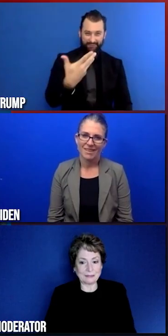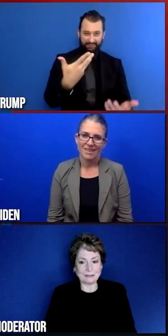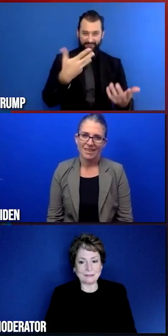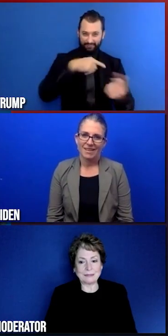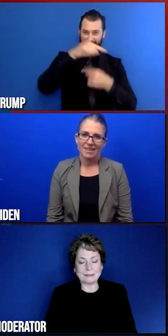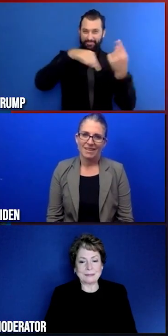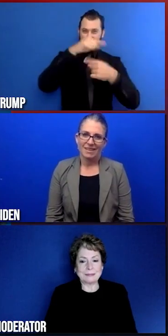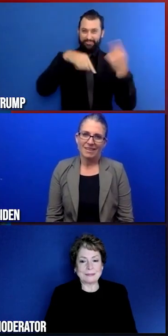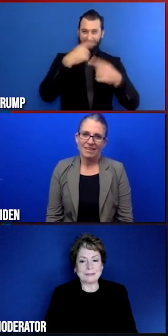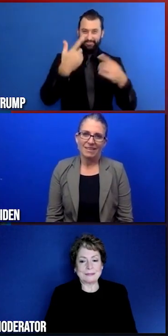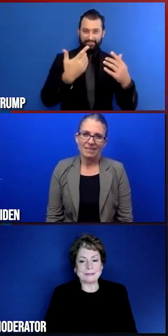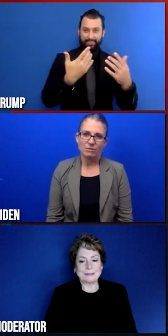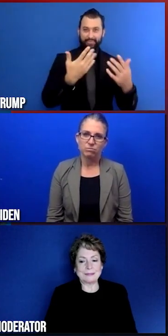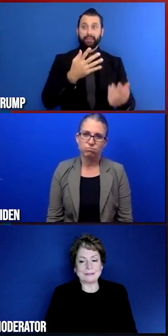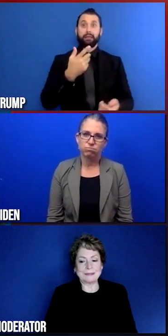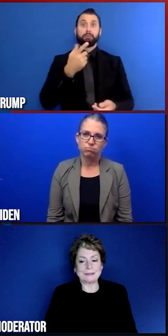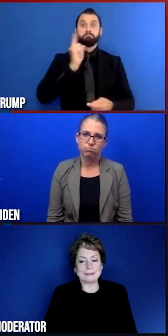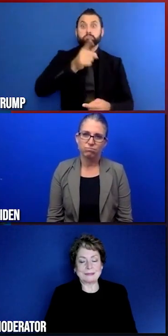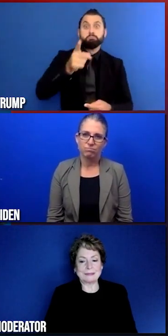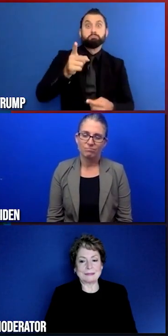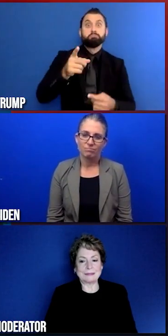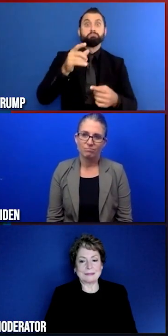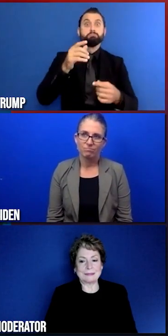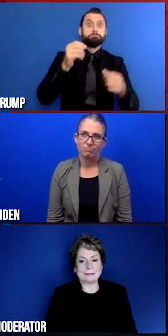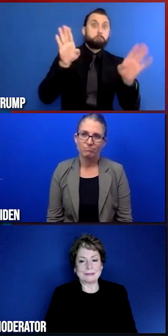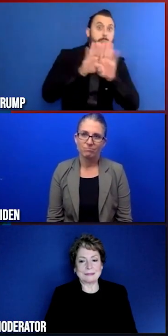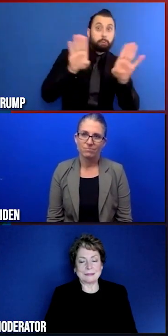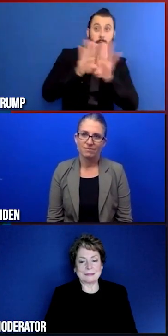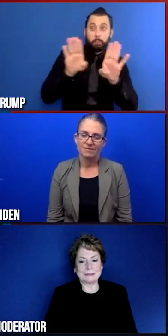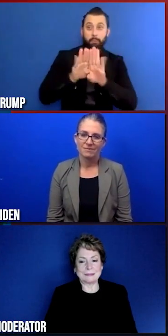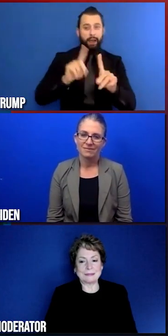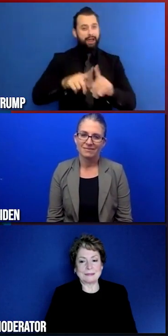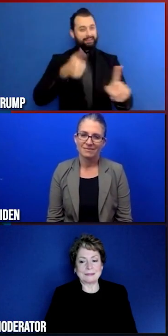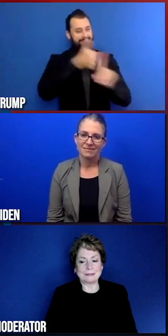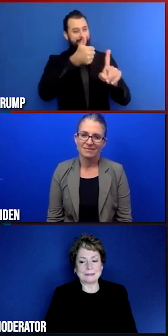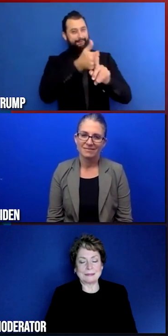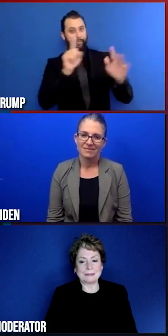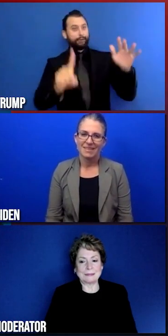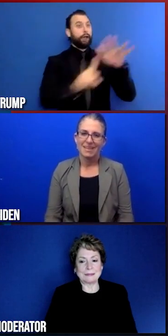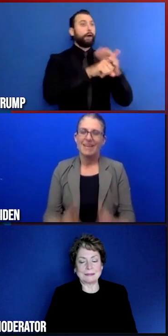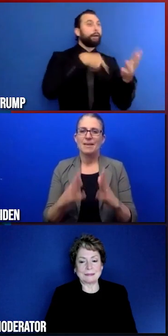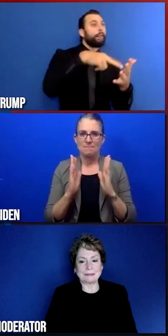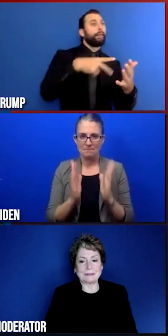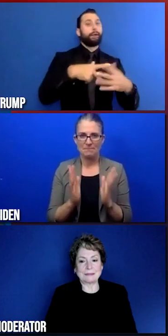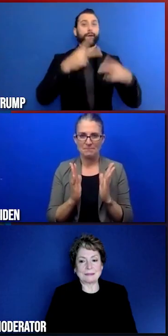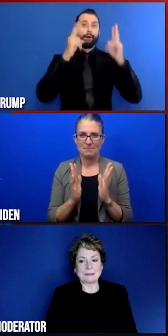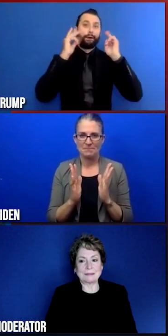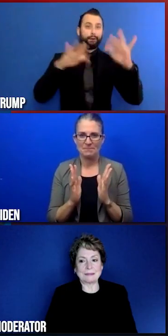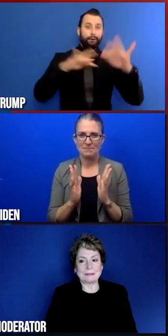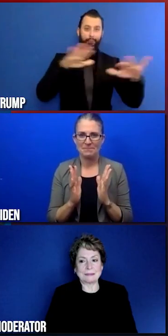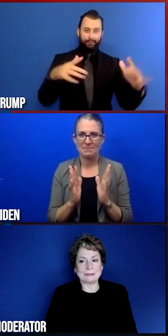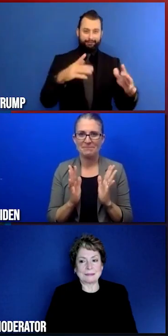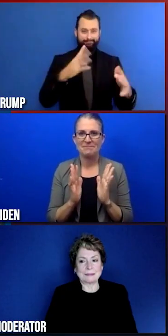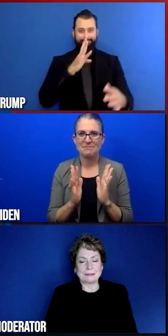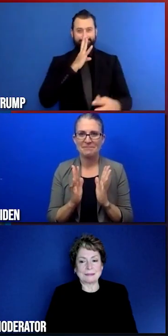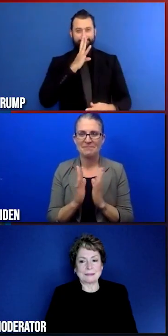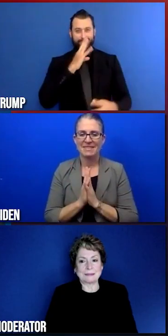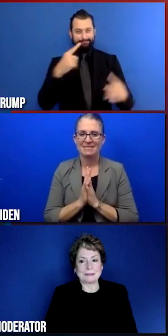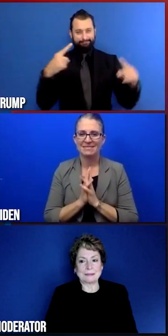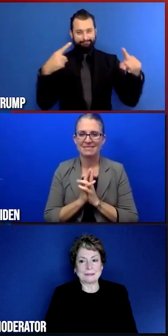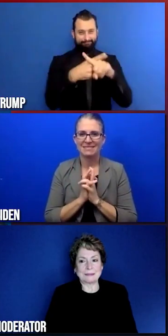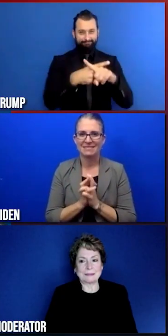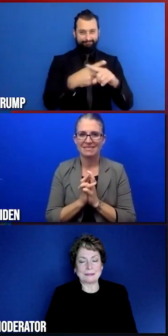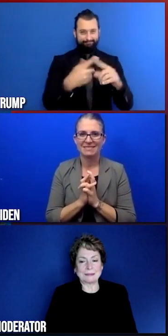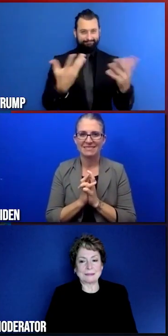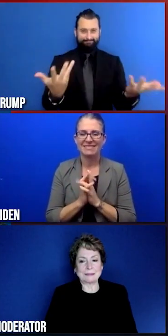earlier. Joe, it doesn't work. I didn't say either of those things. You certainly did. You certainly did. I talked about a xenophobia